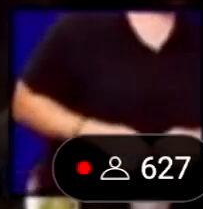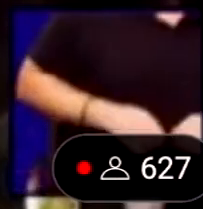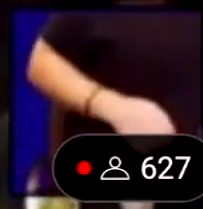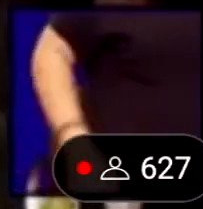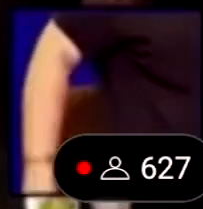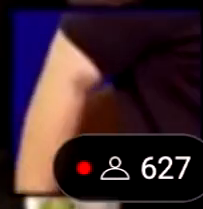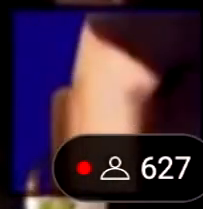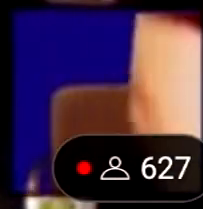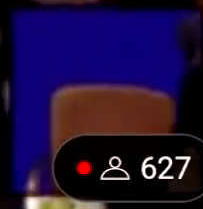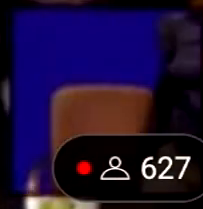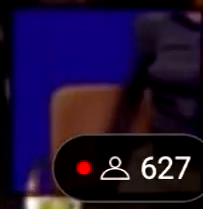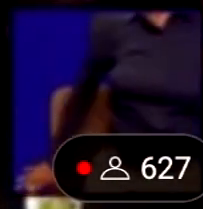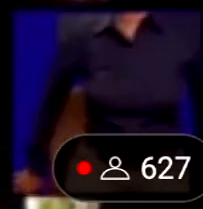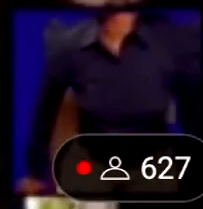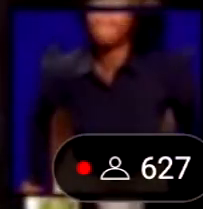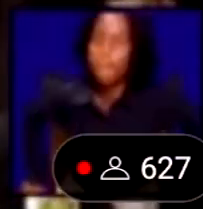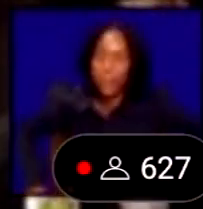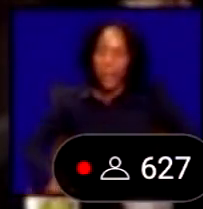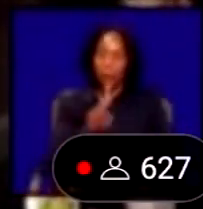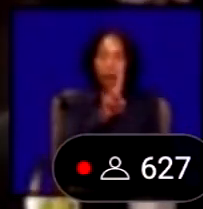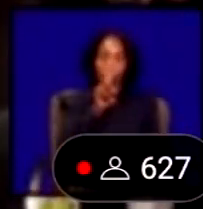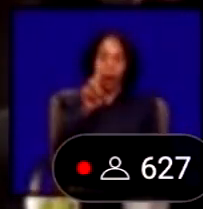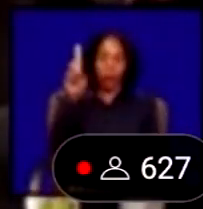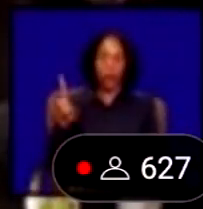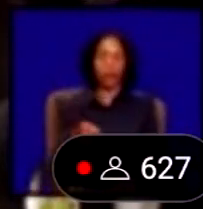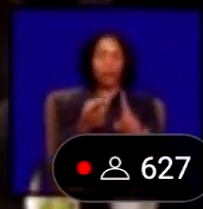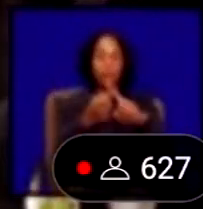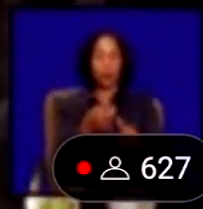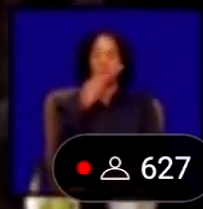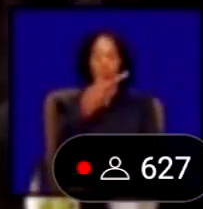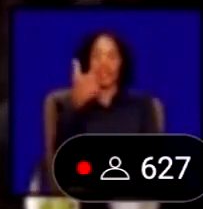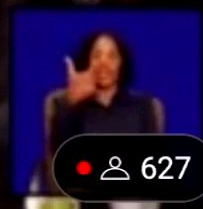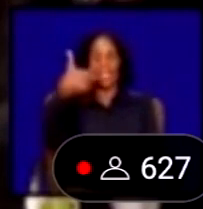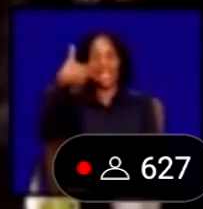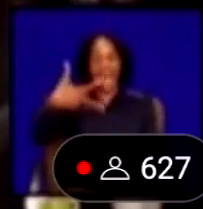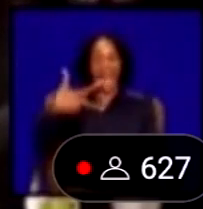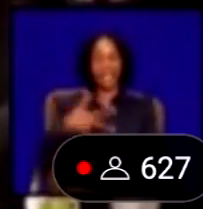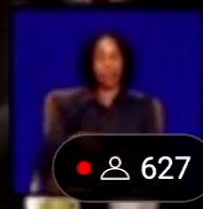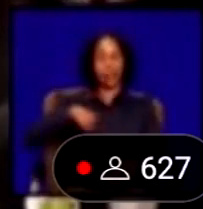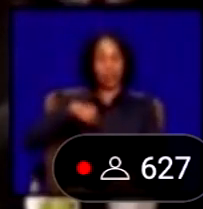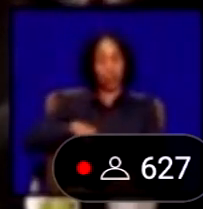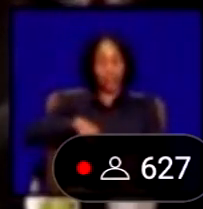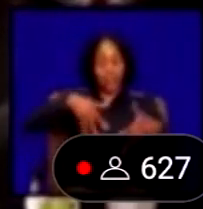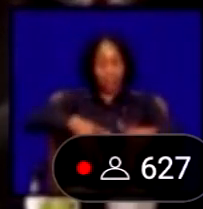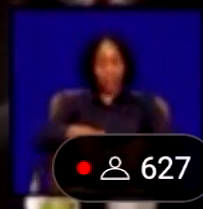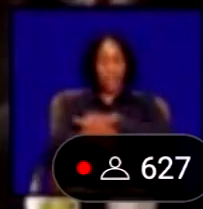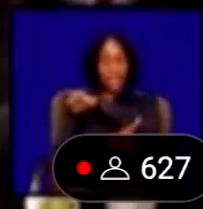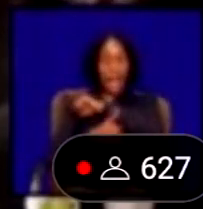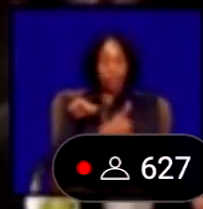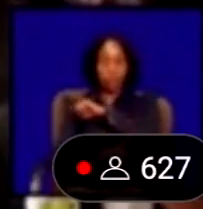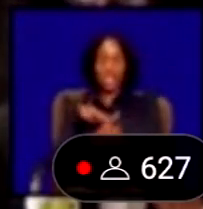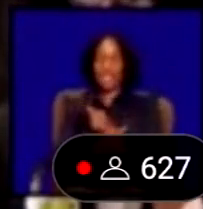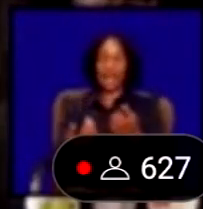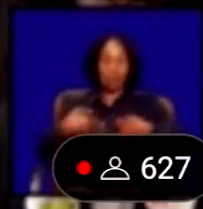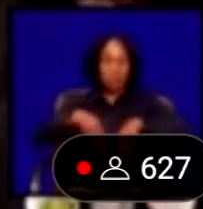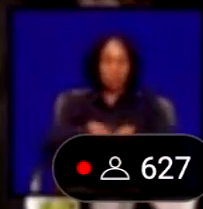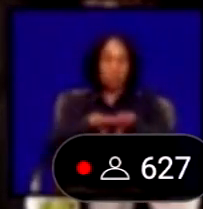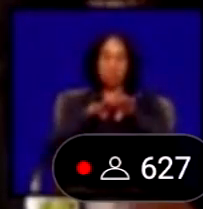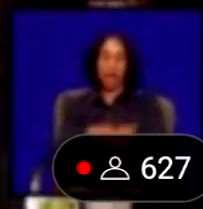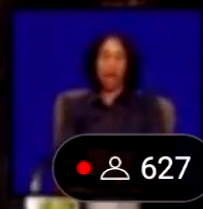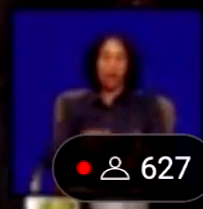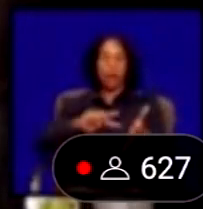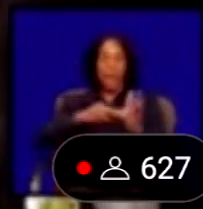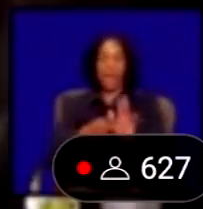111 out of 278 municipalities in this country, there is no coherent plan for service